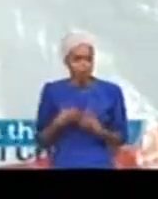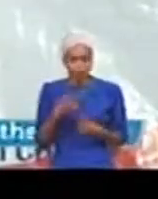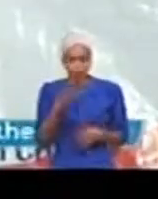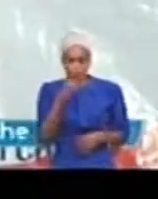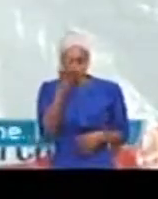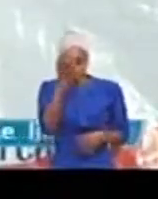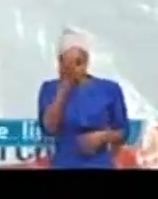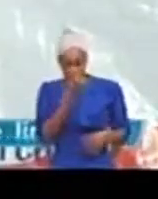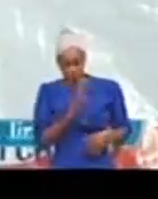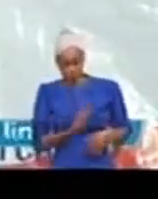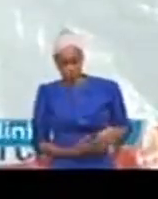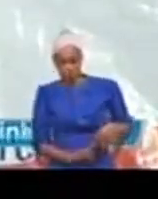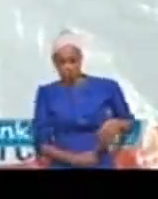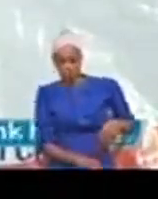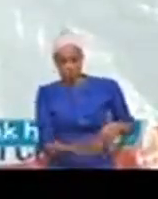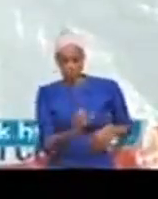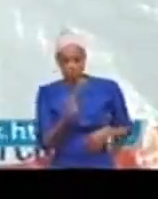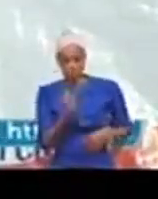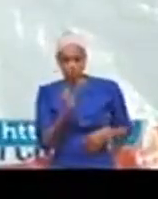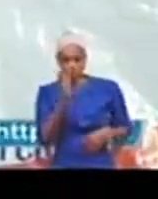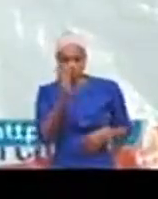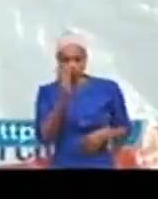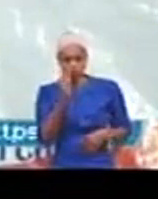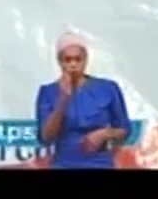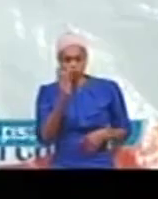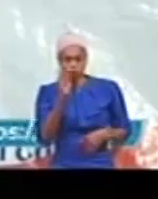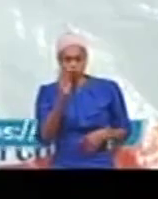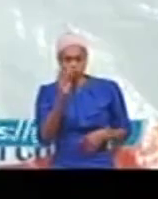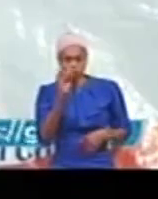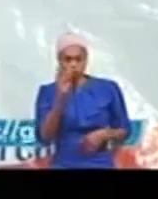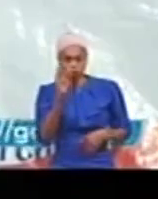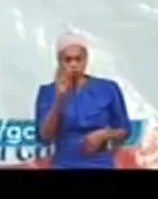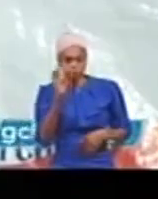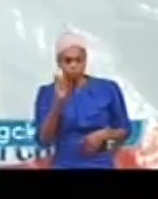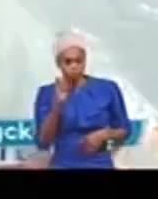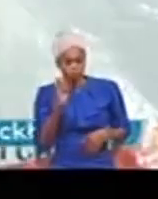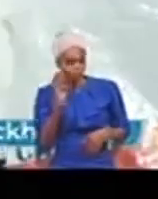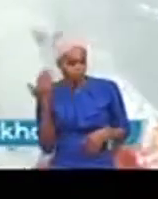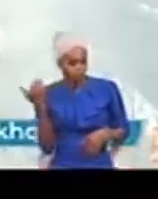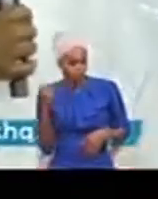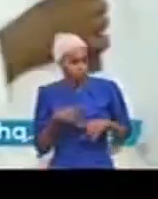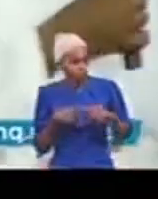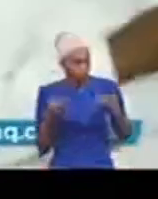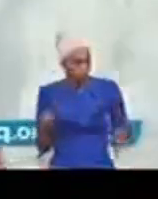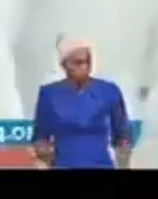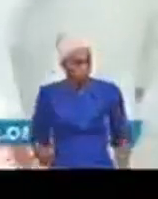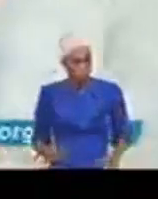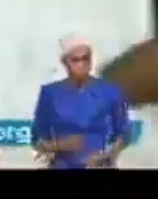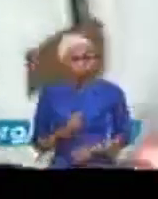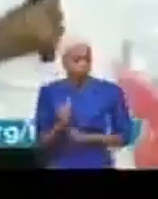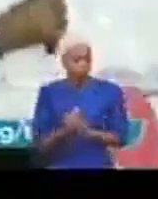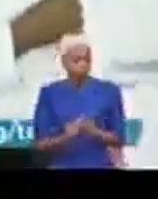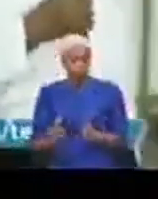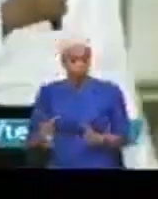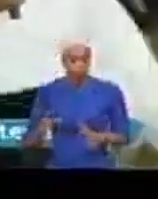body. I can stretch up my hands. I can lift my legs. I can walk.